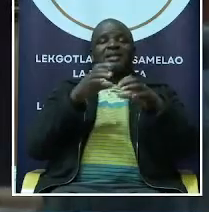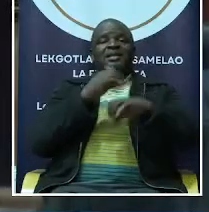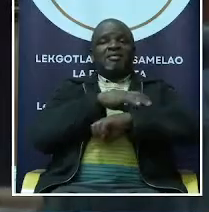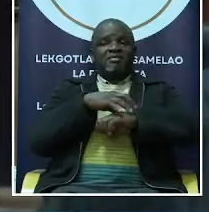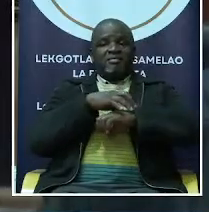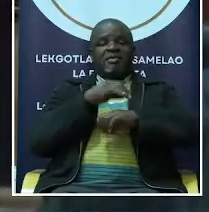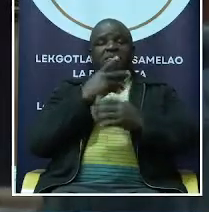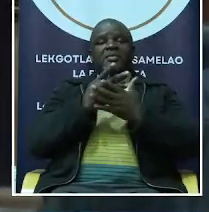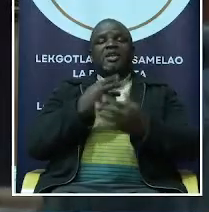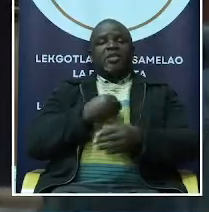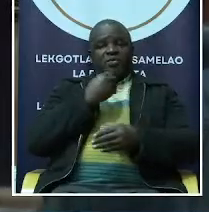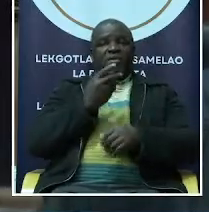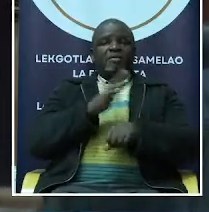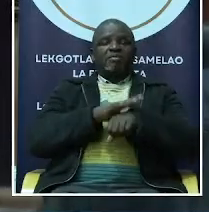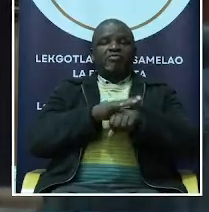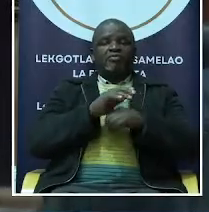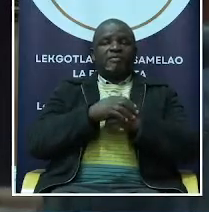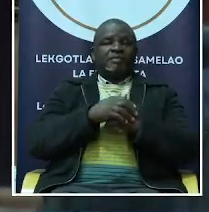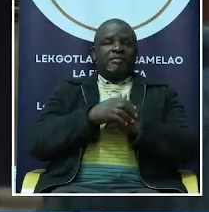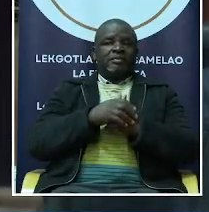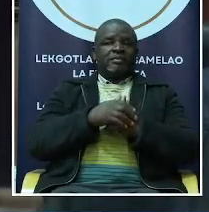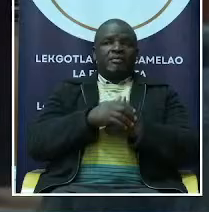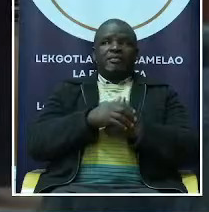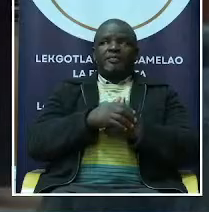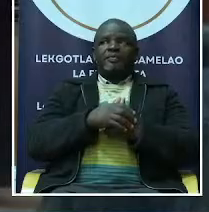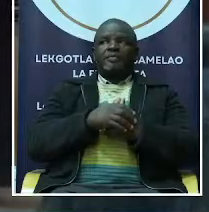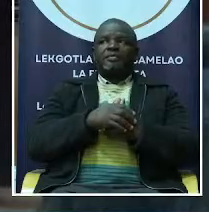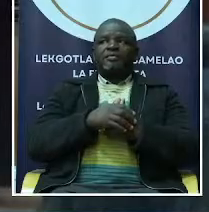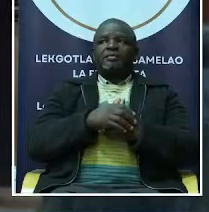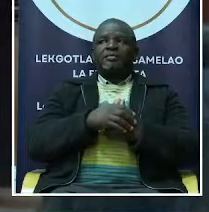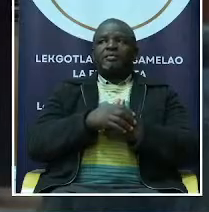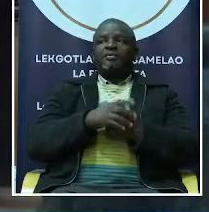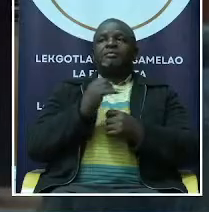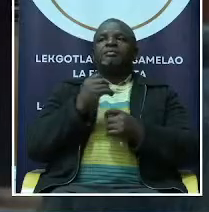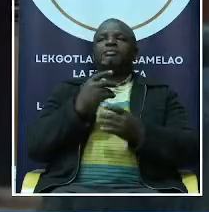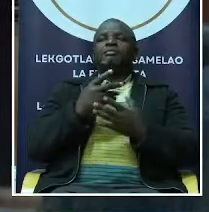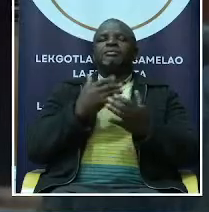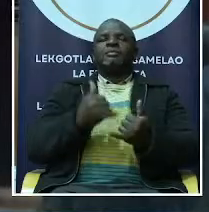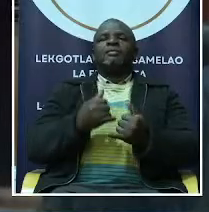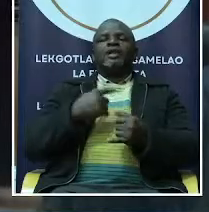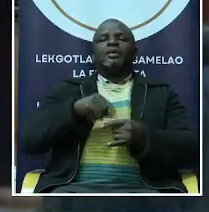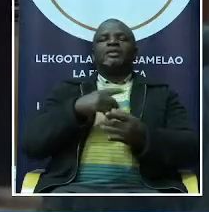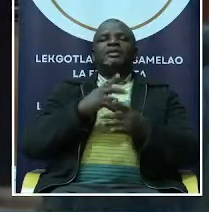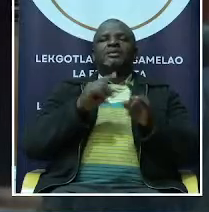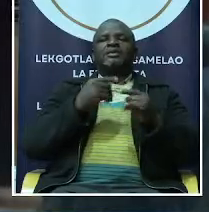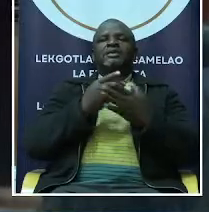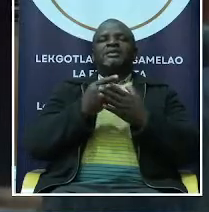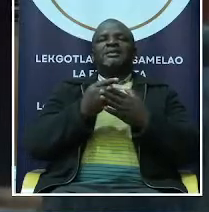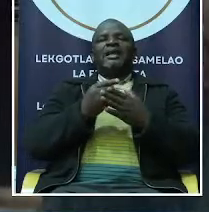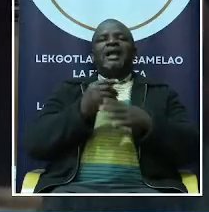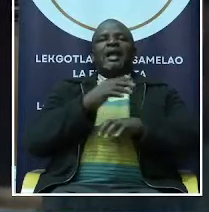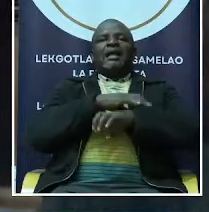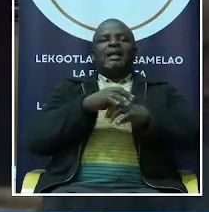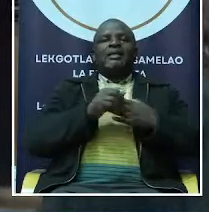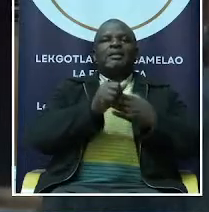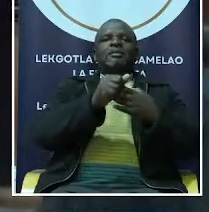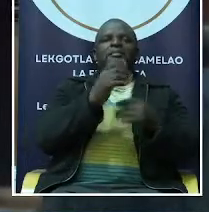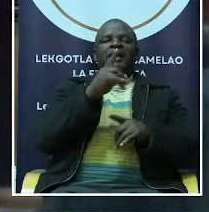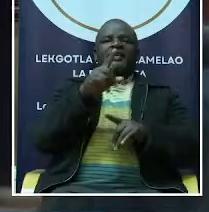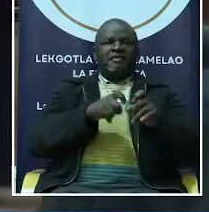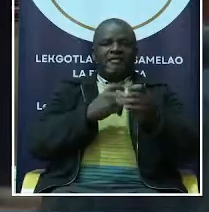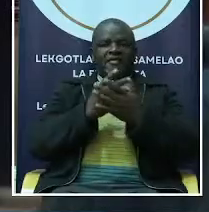particularly. You cannot tell me you are saying that you are leading agriculturally, but you do not invest